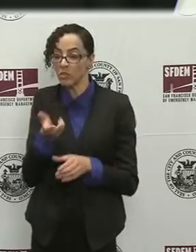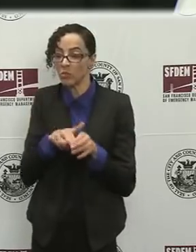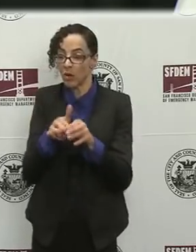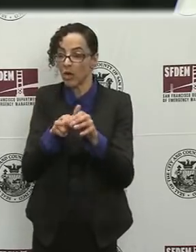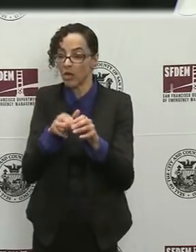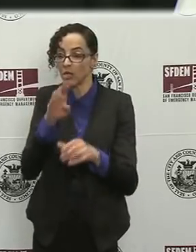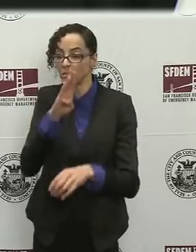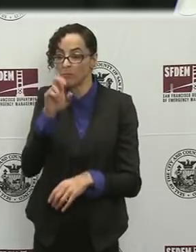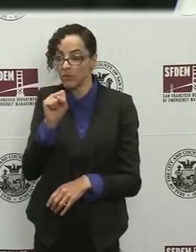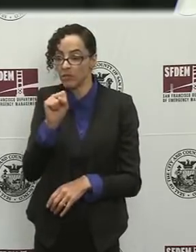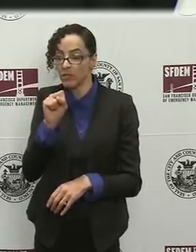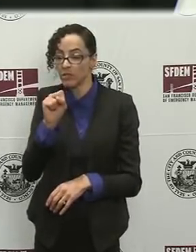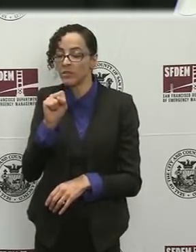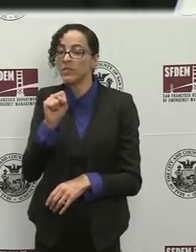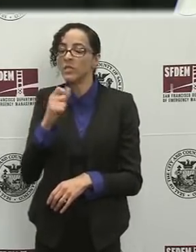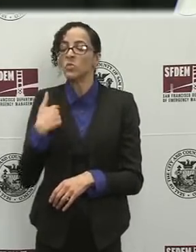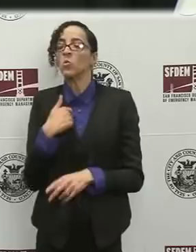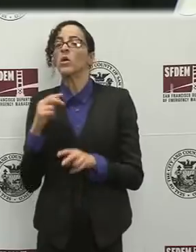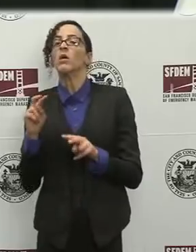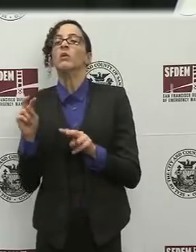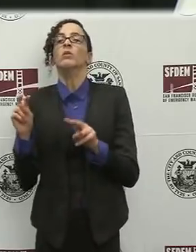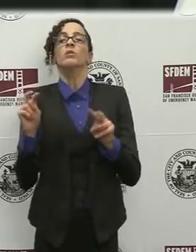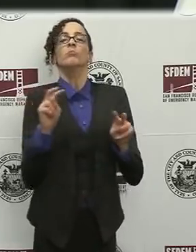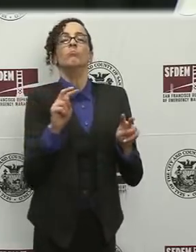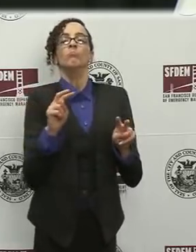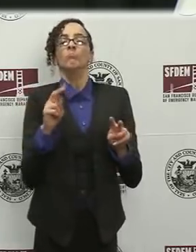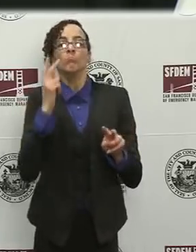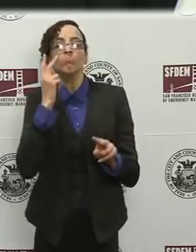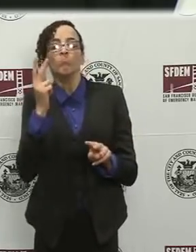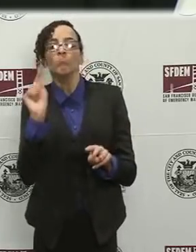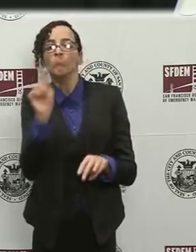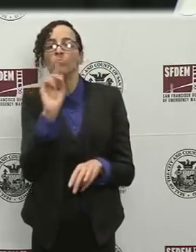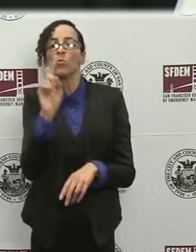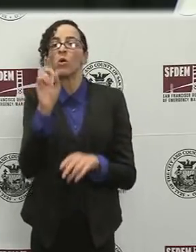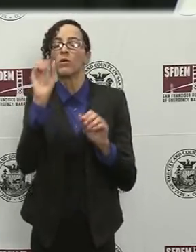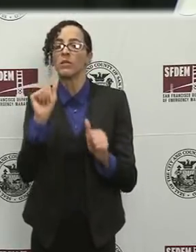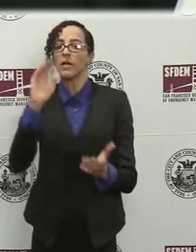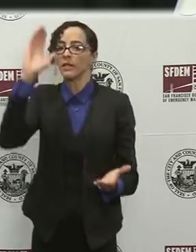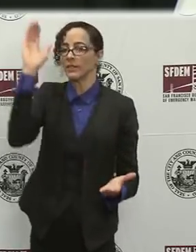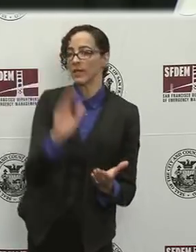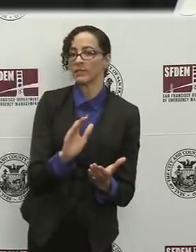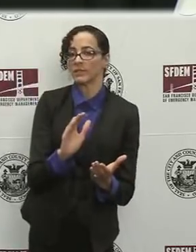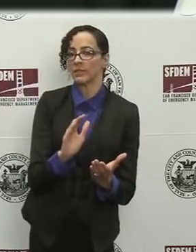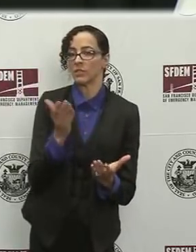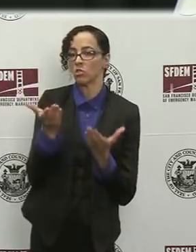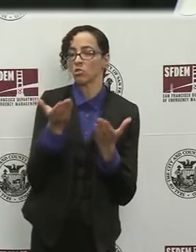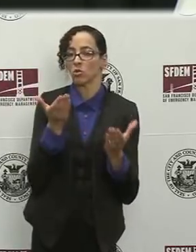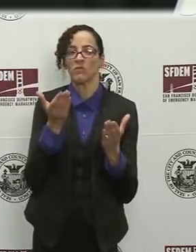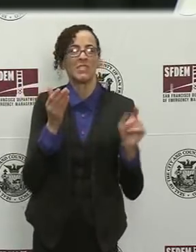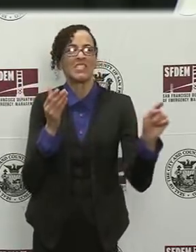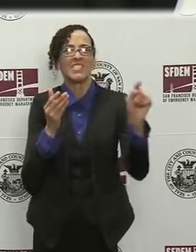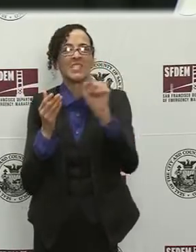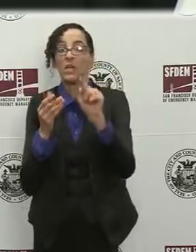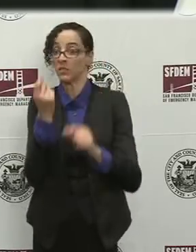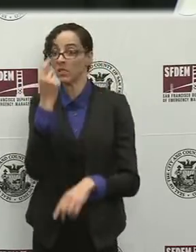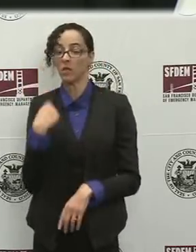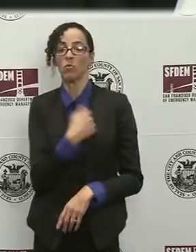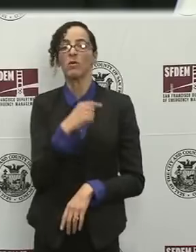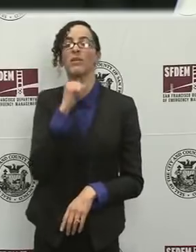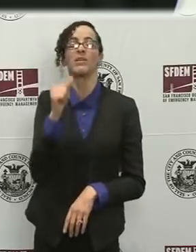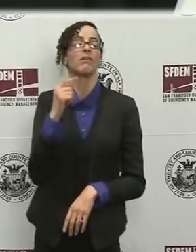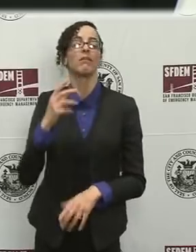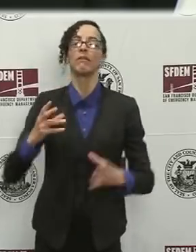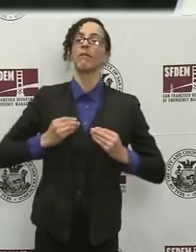ridership lines. We did not do this work lightly. We looked very carefully at all of the data of where our